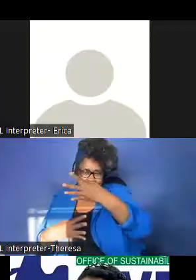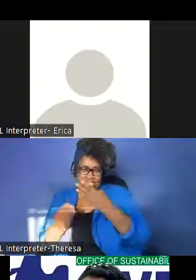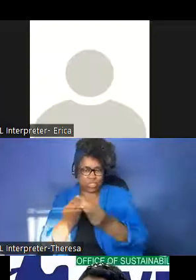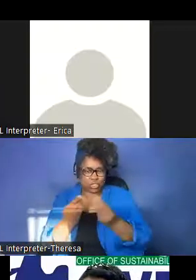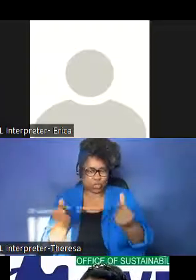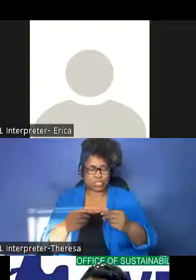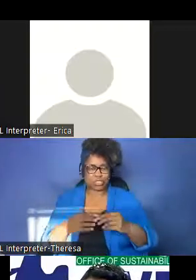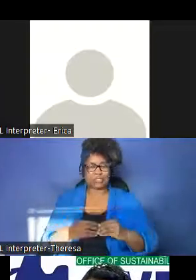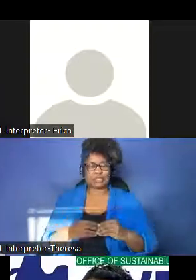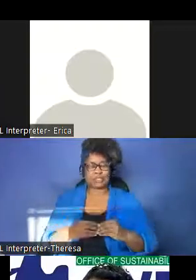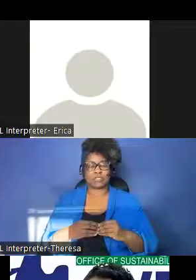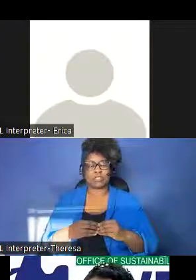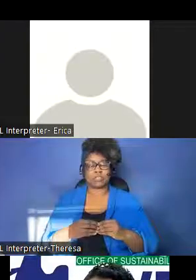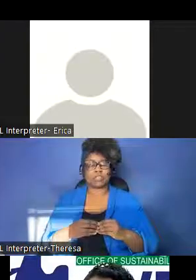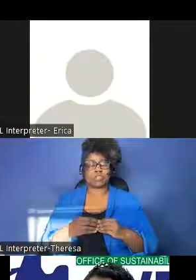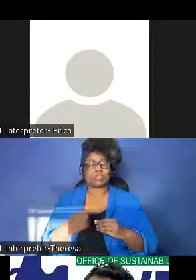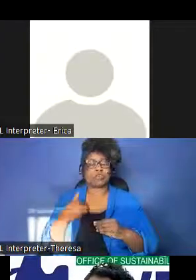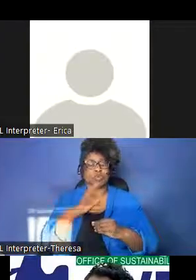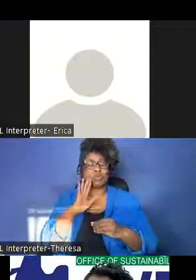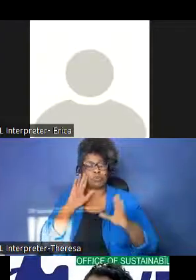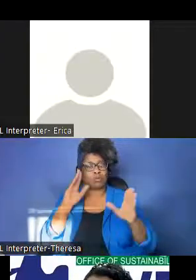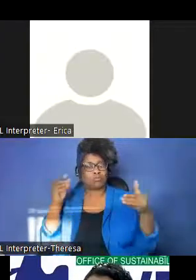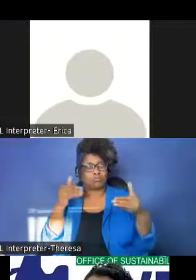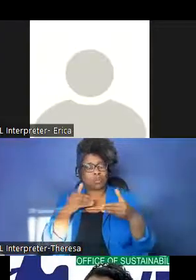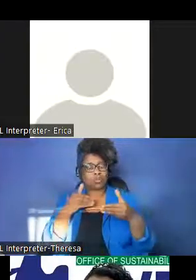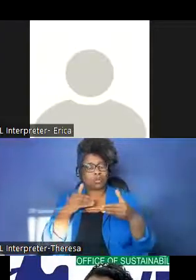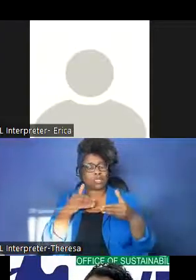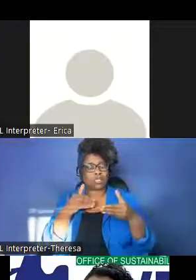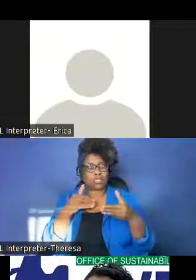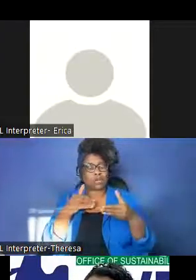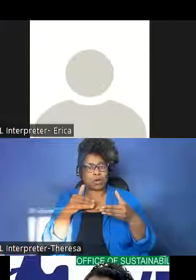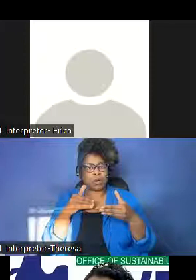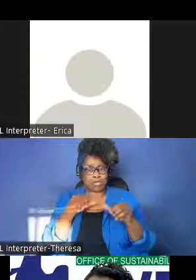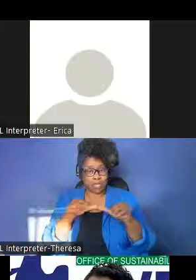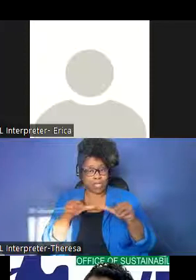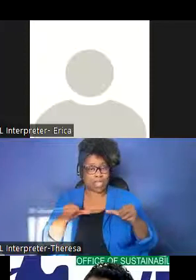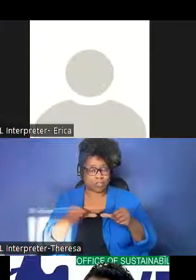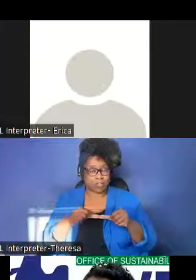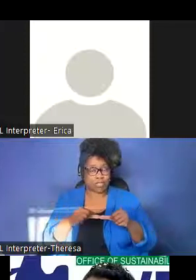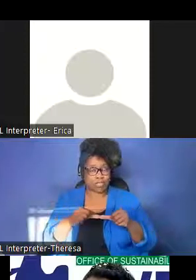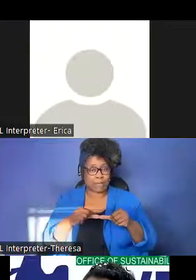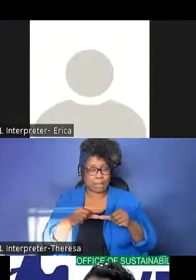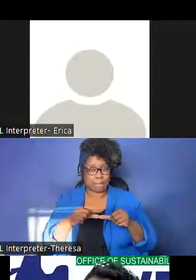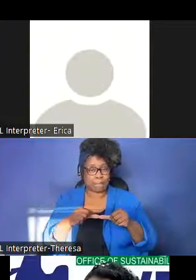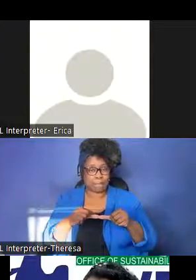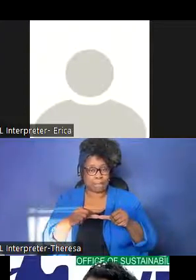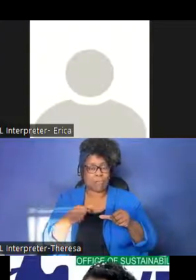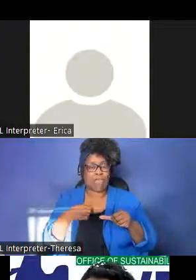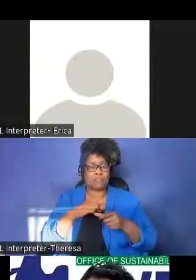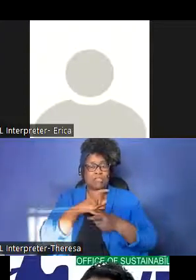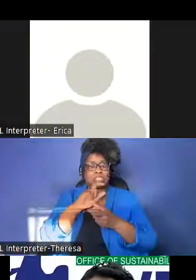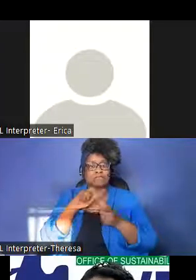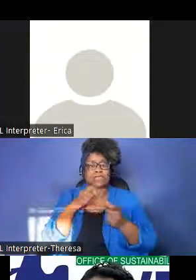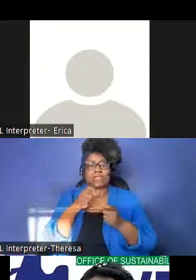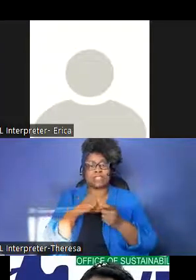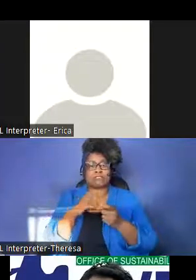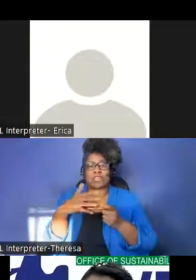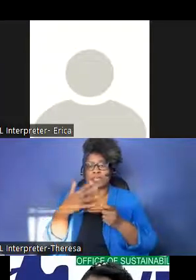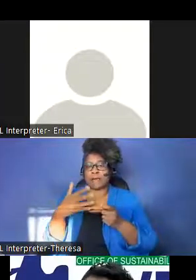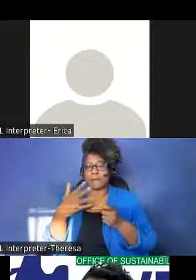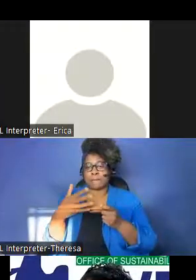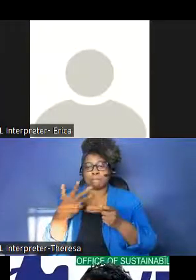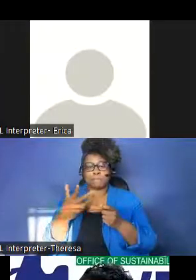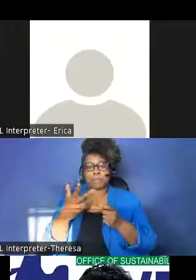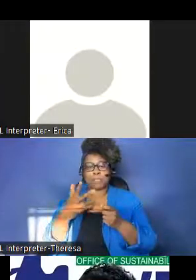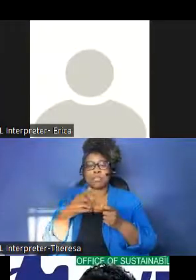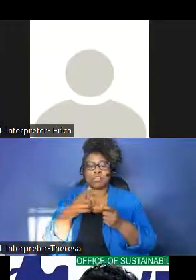here is focusing in on areas where there are specific types or there's